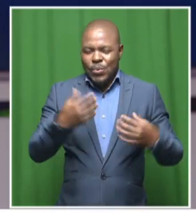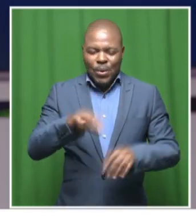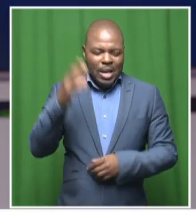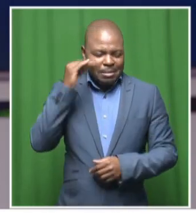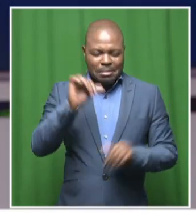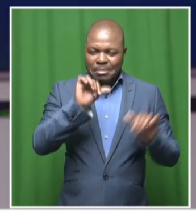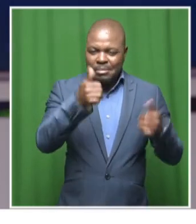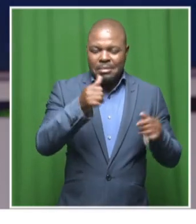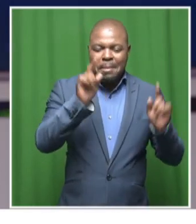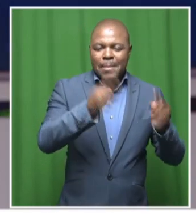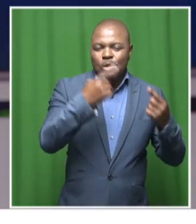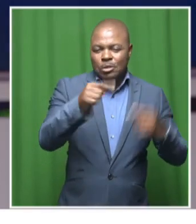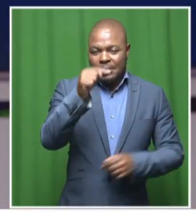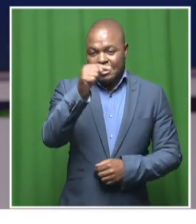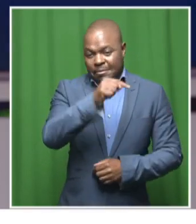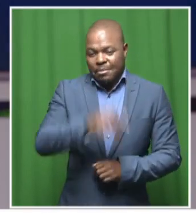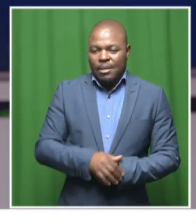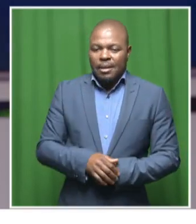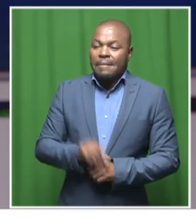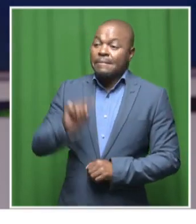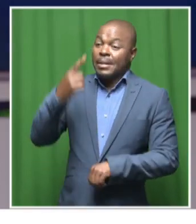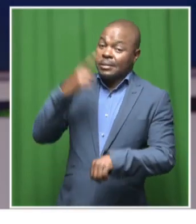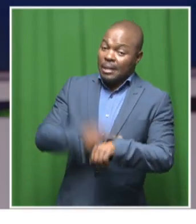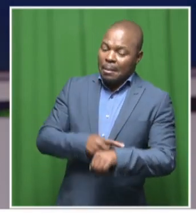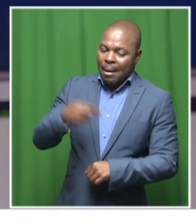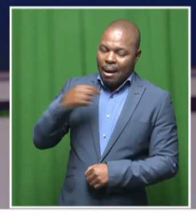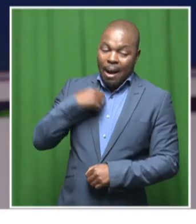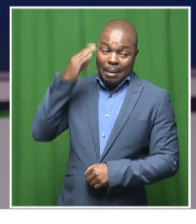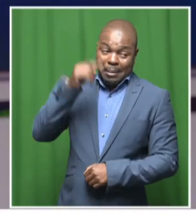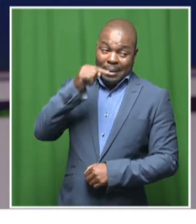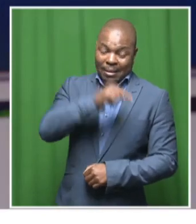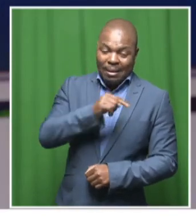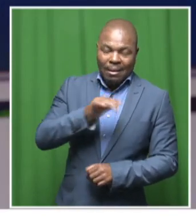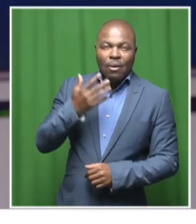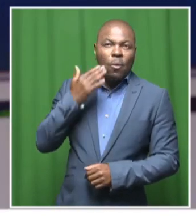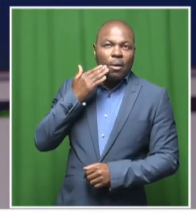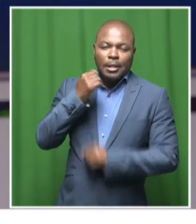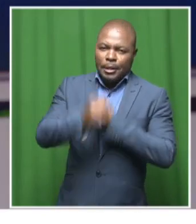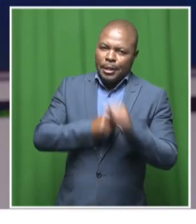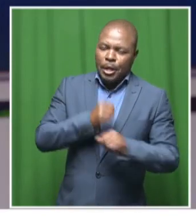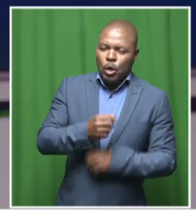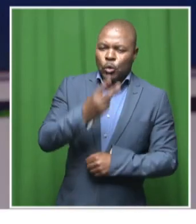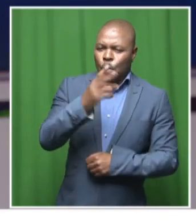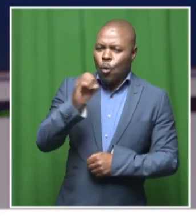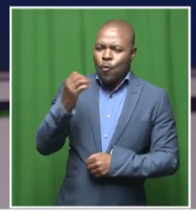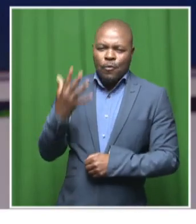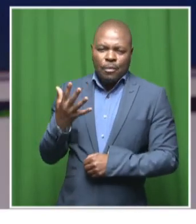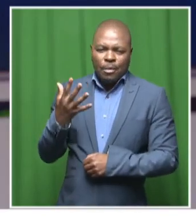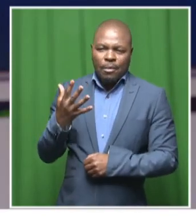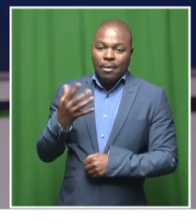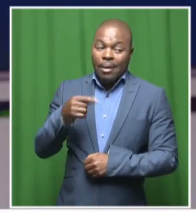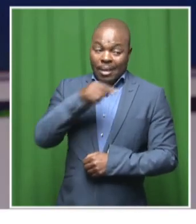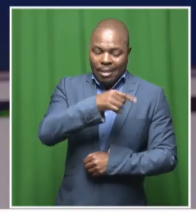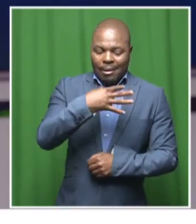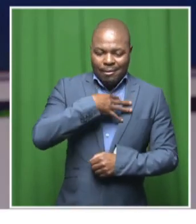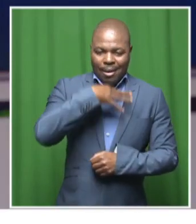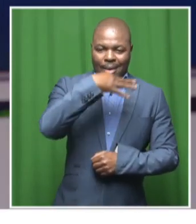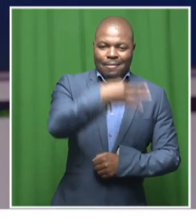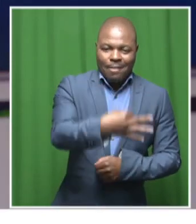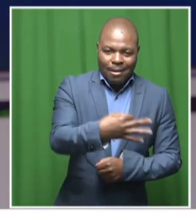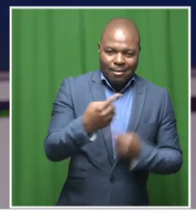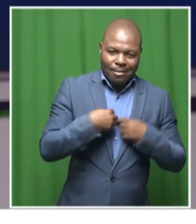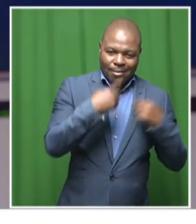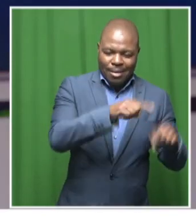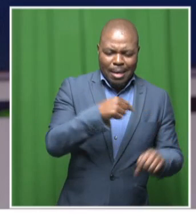experience ever, musical experience. I mean, the first time I experienced it was 2005 when they invited me, and I